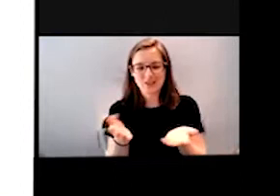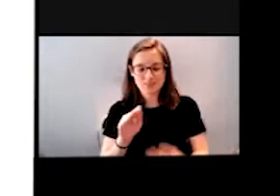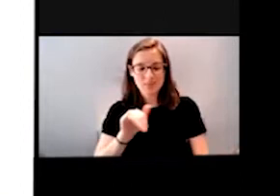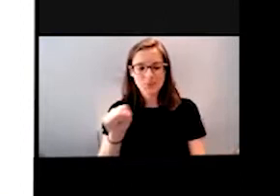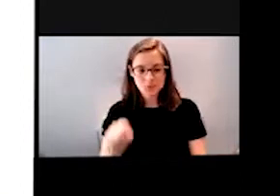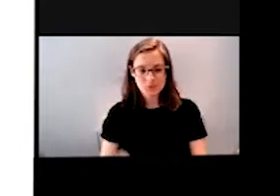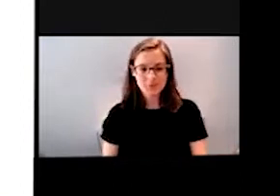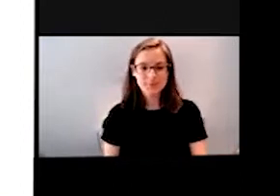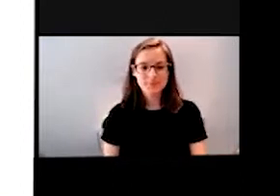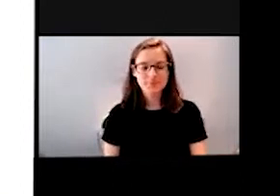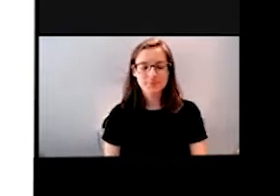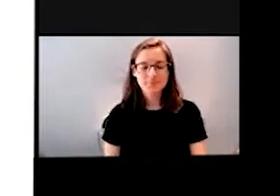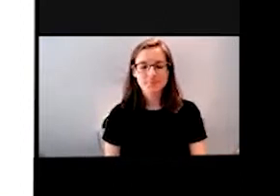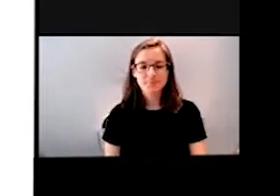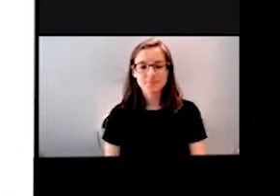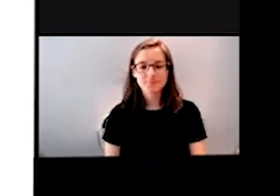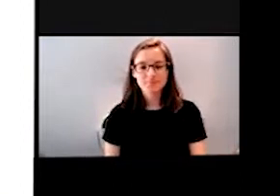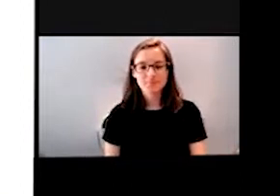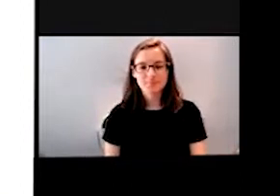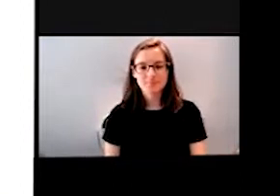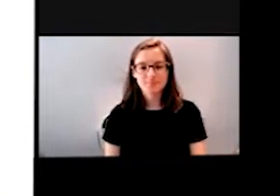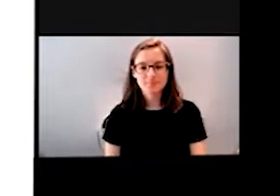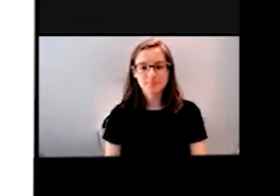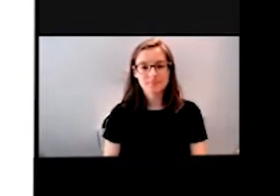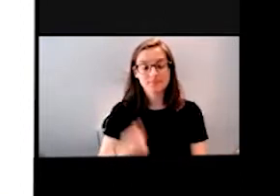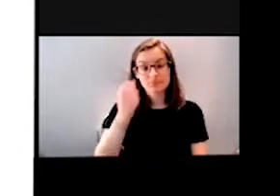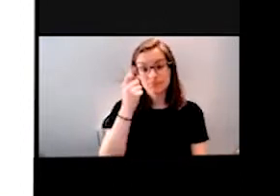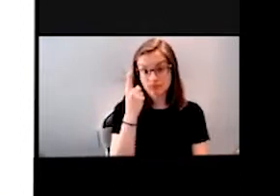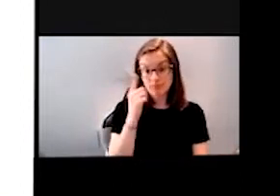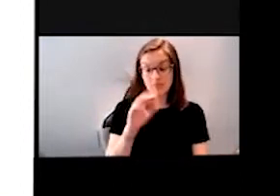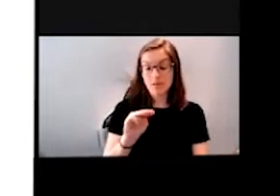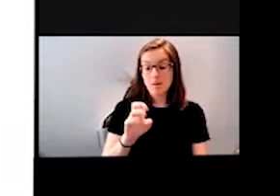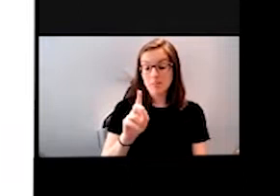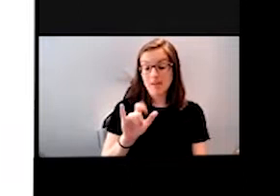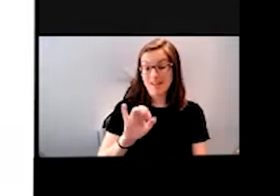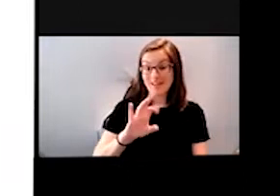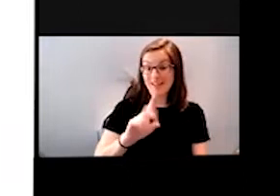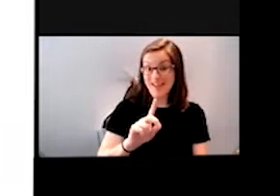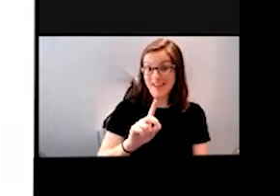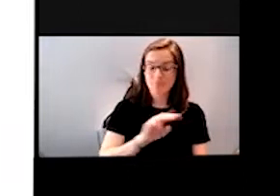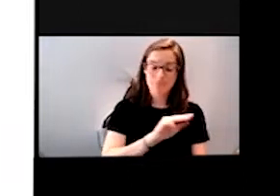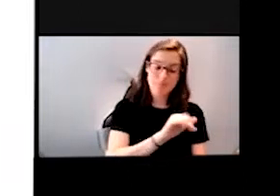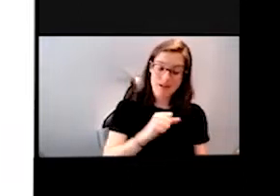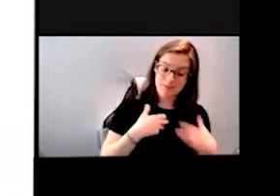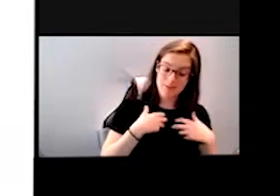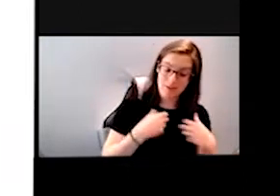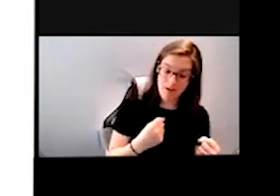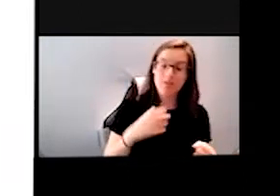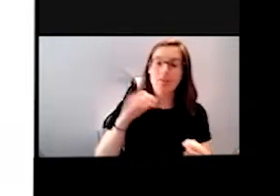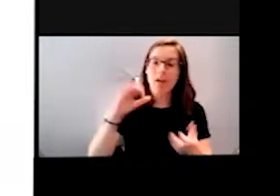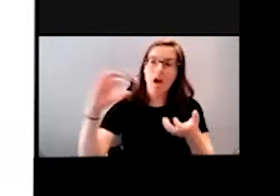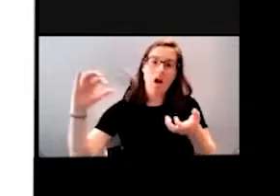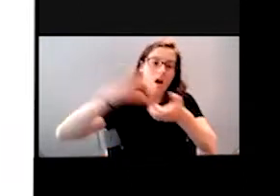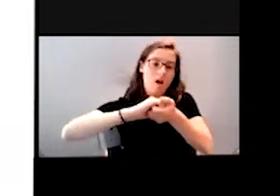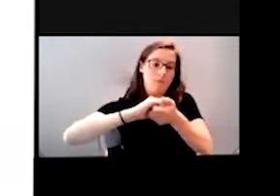And Medicaid is a partnership between the federal government and state government. Each